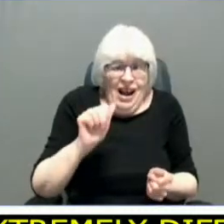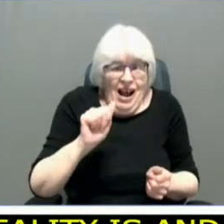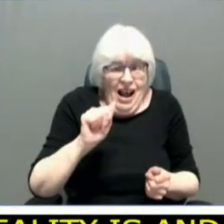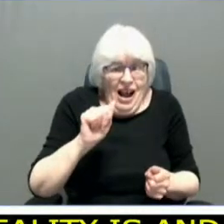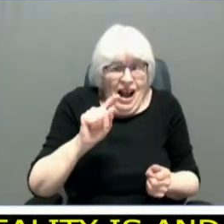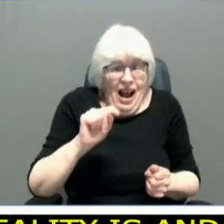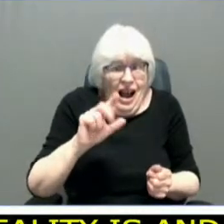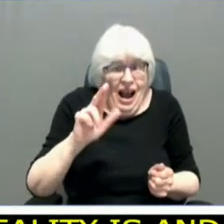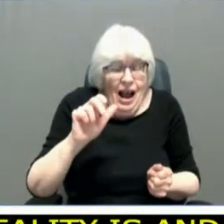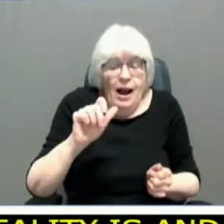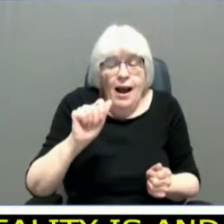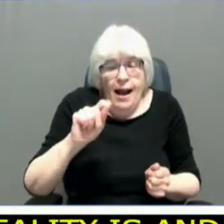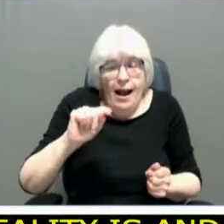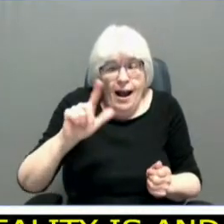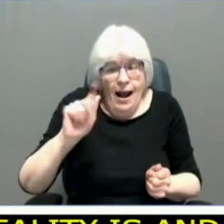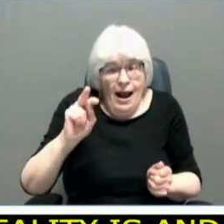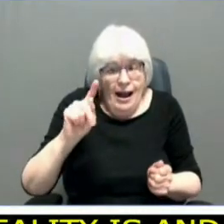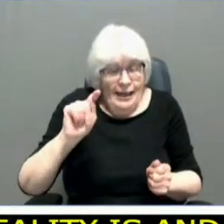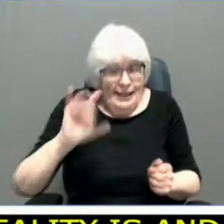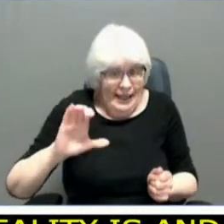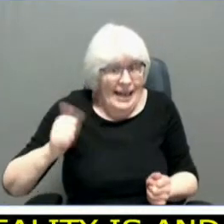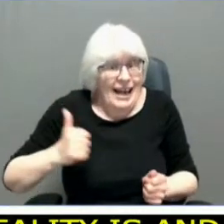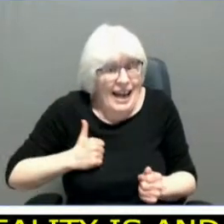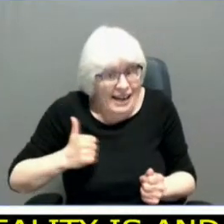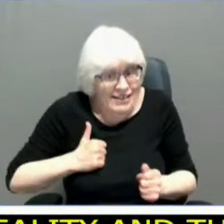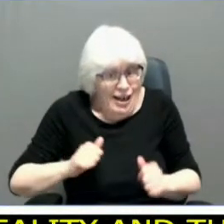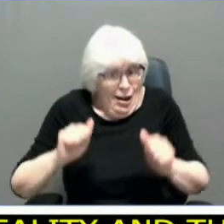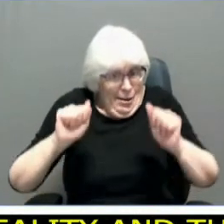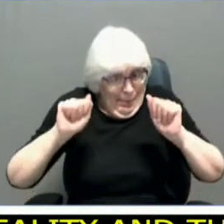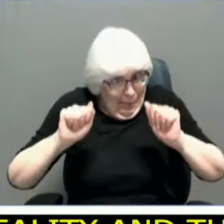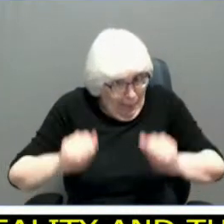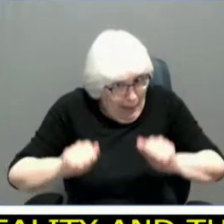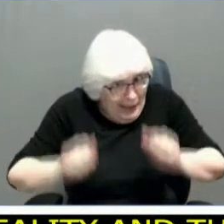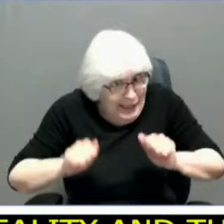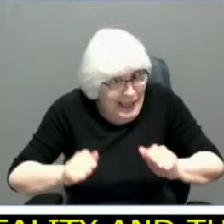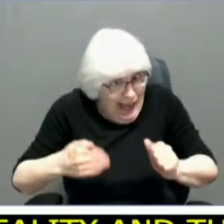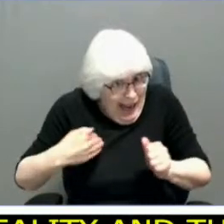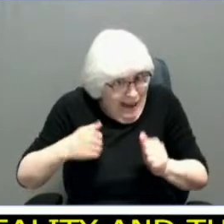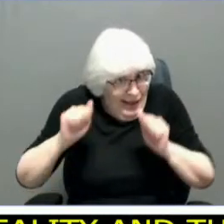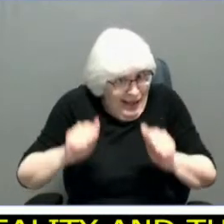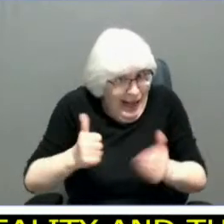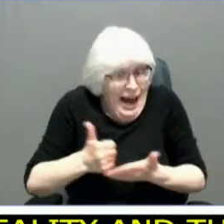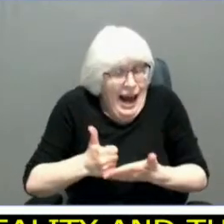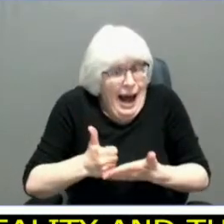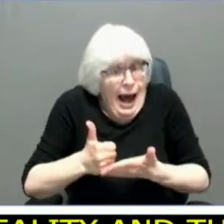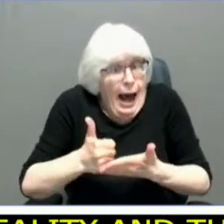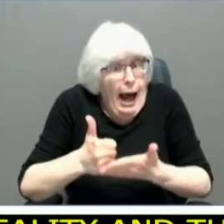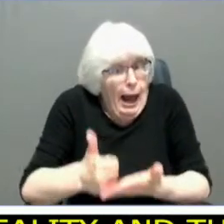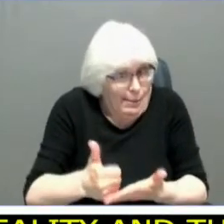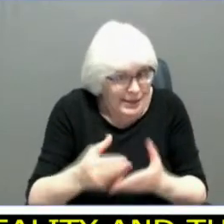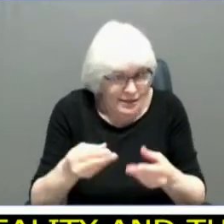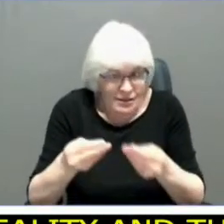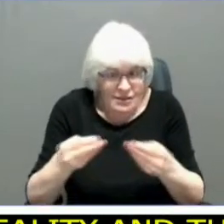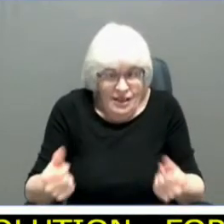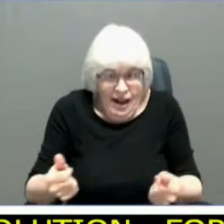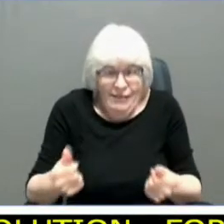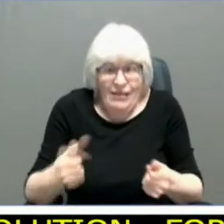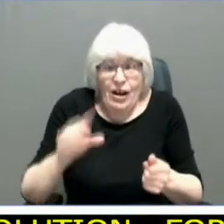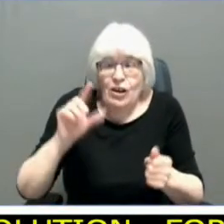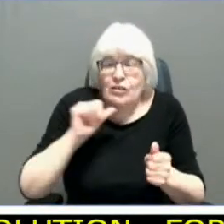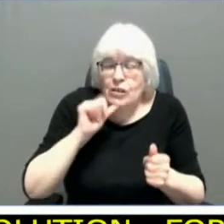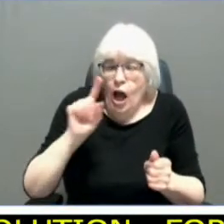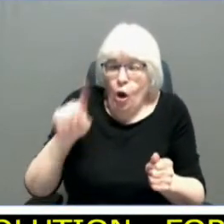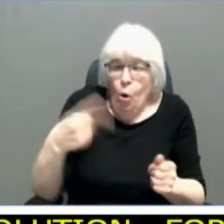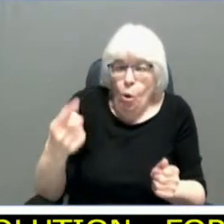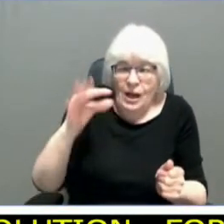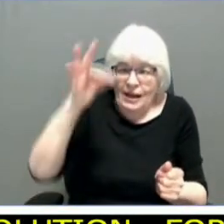Premier has mentioned, and we can be part of the solution. So it's not a federal solution to an Atlantic problem. We can be a